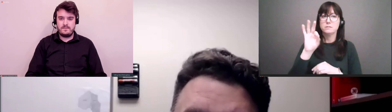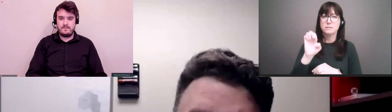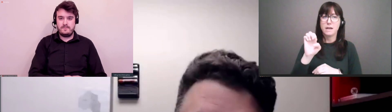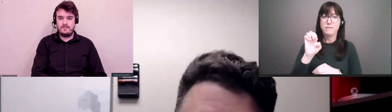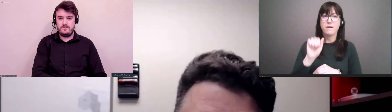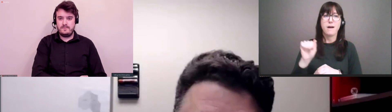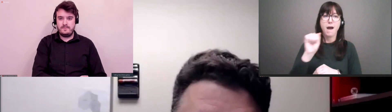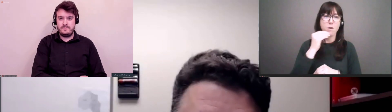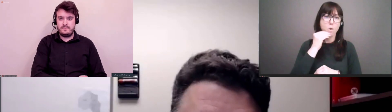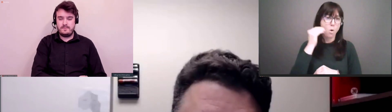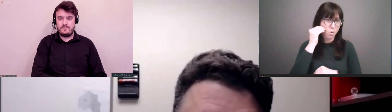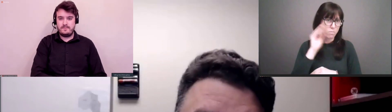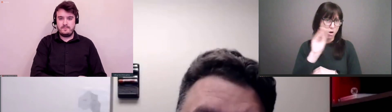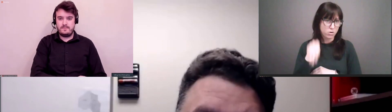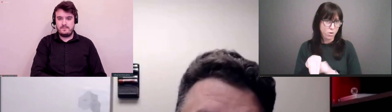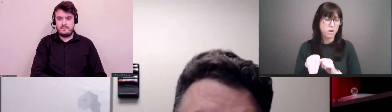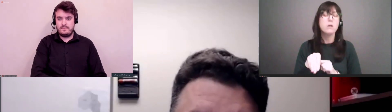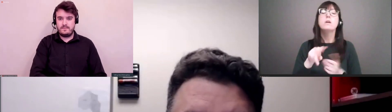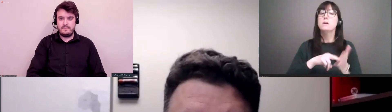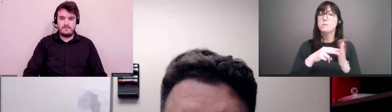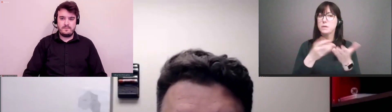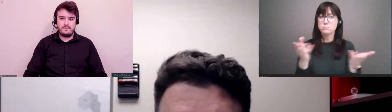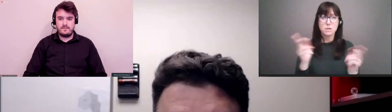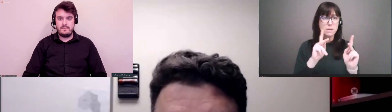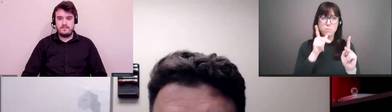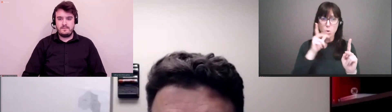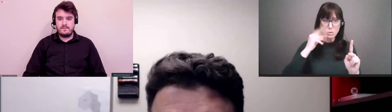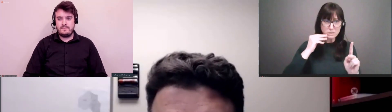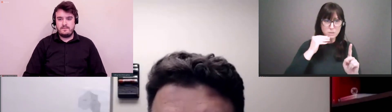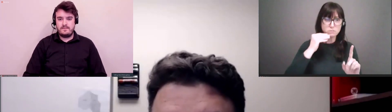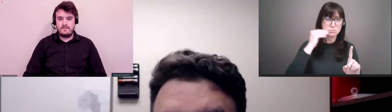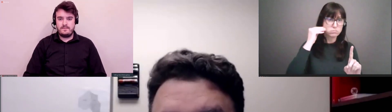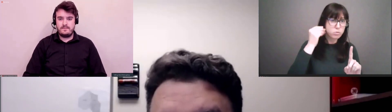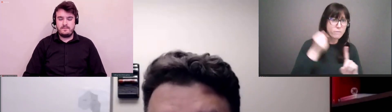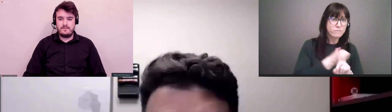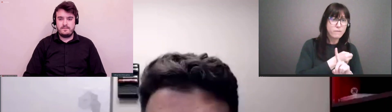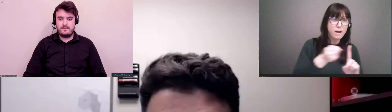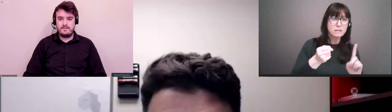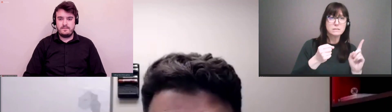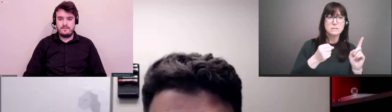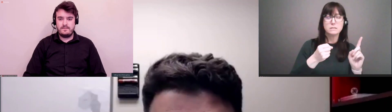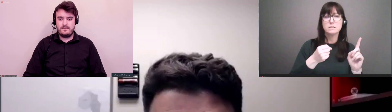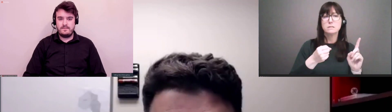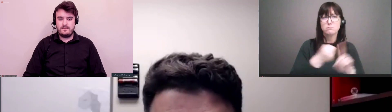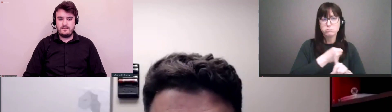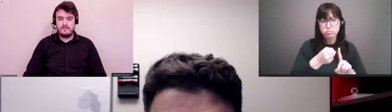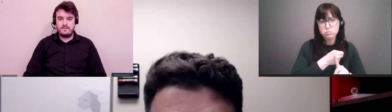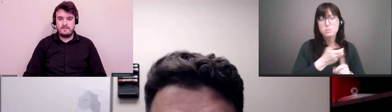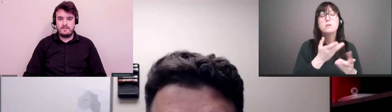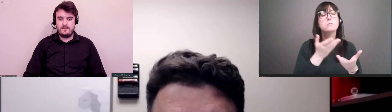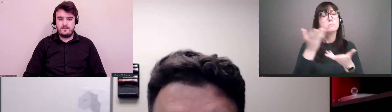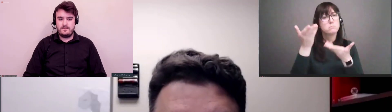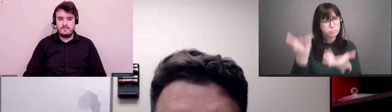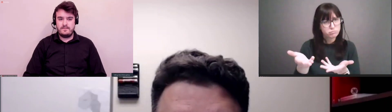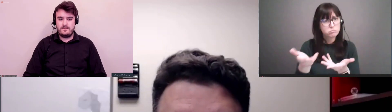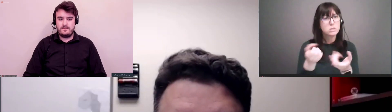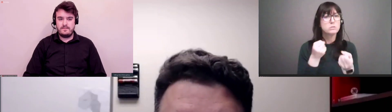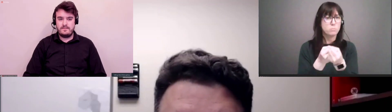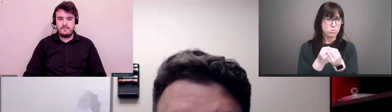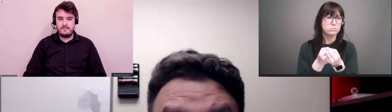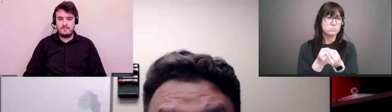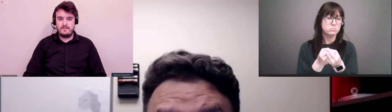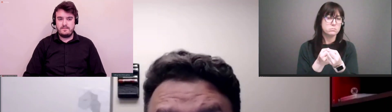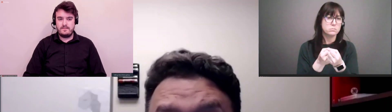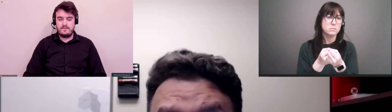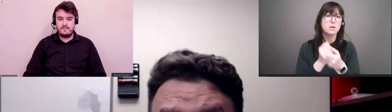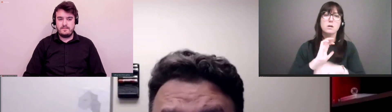online chat tool that allows victims and survivors of domestic violence and abuse to get help and support. The service was created for those who